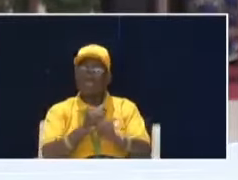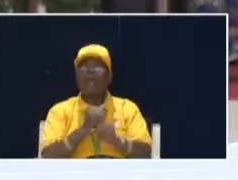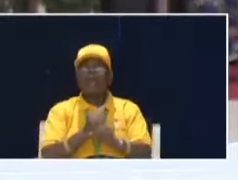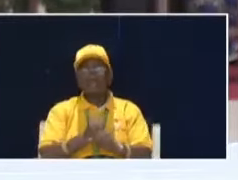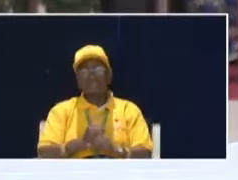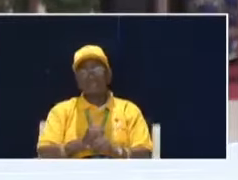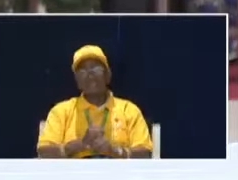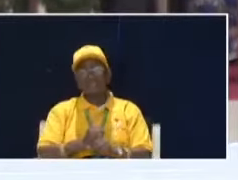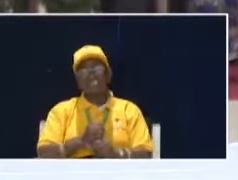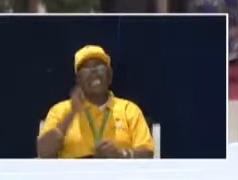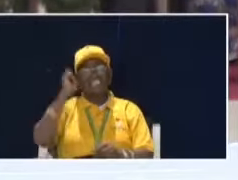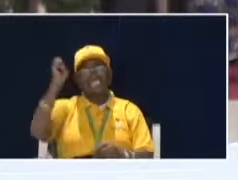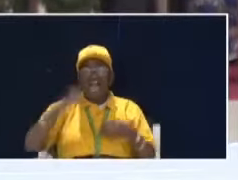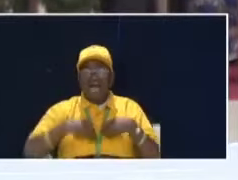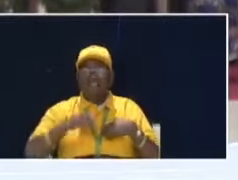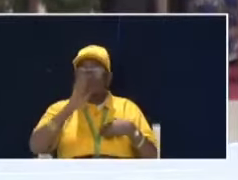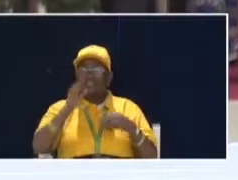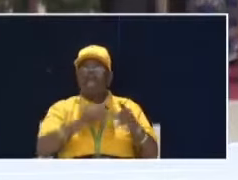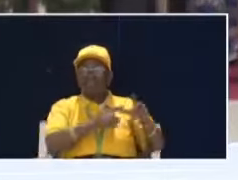He's been running